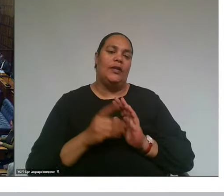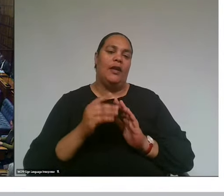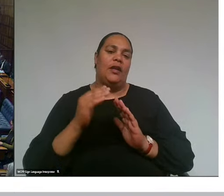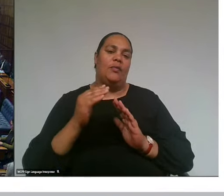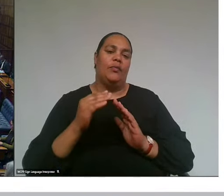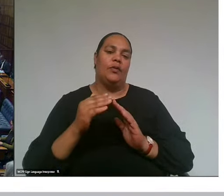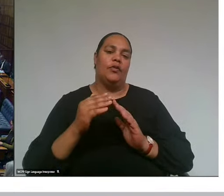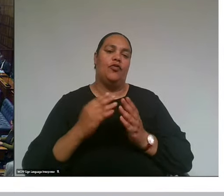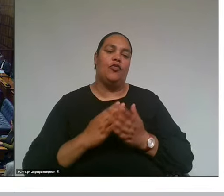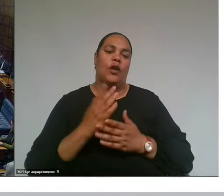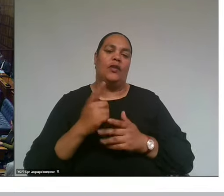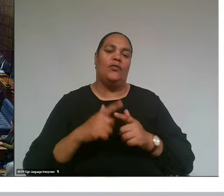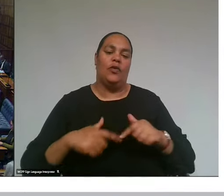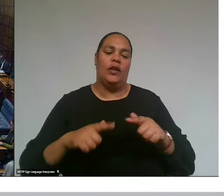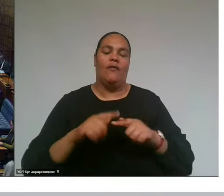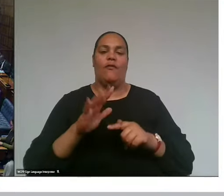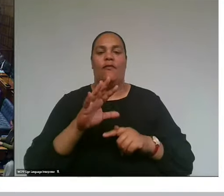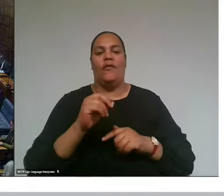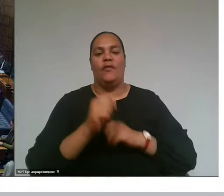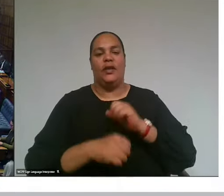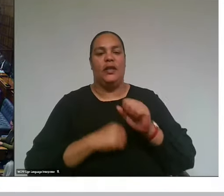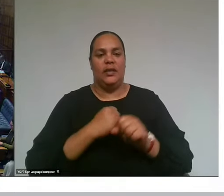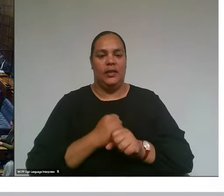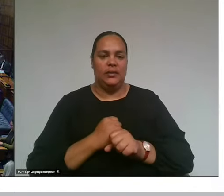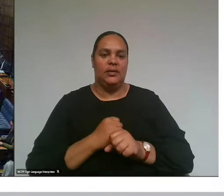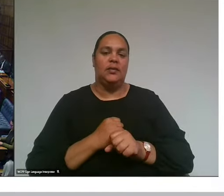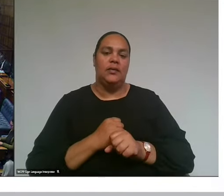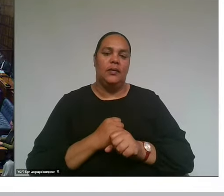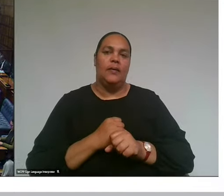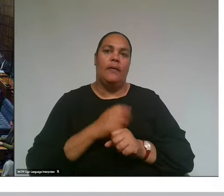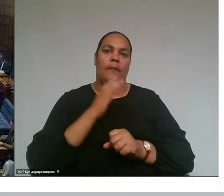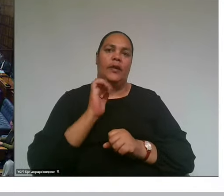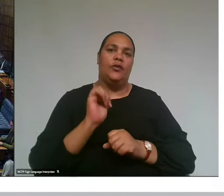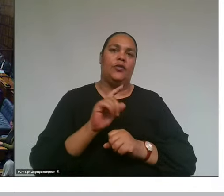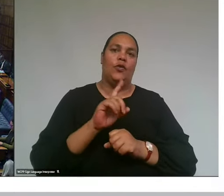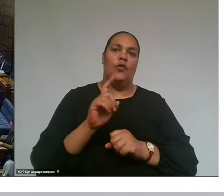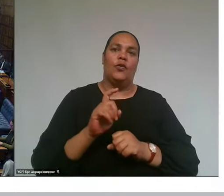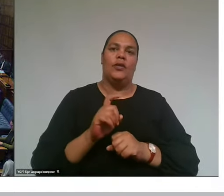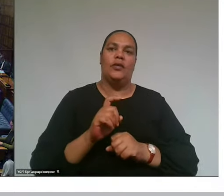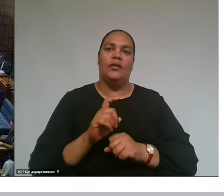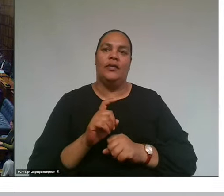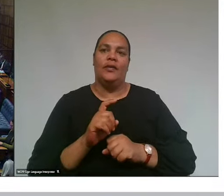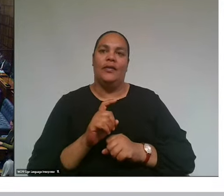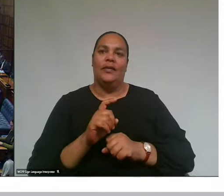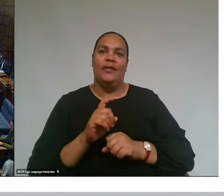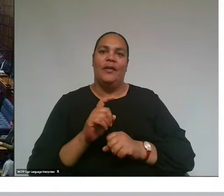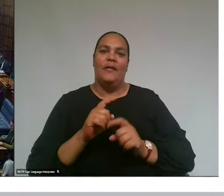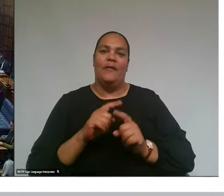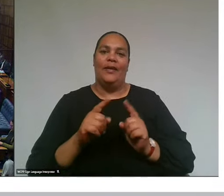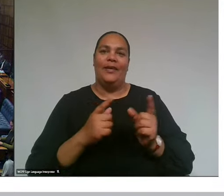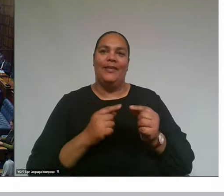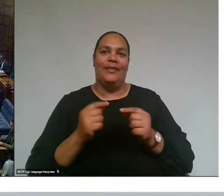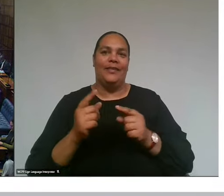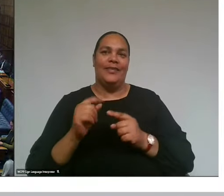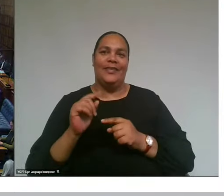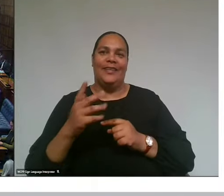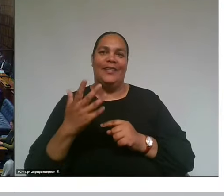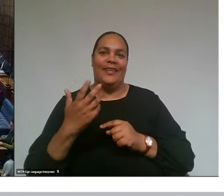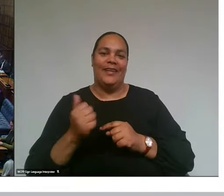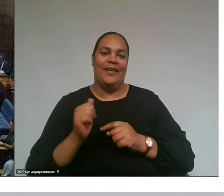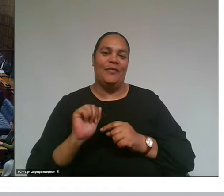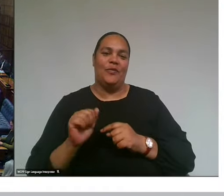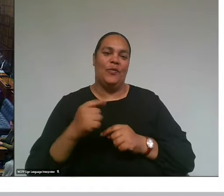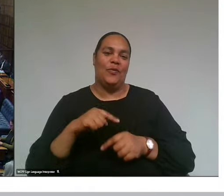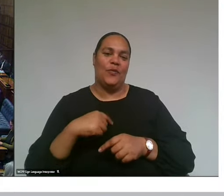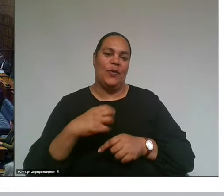hectares of land for 50 years I think that that's the um the question so it was on it is on land that uh